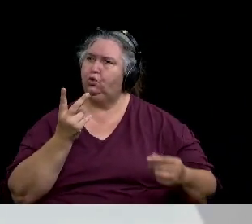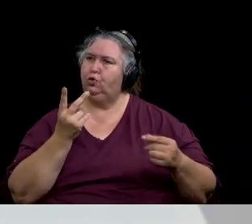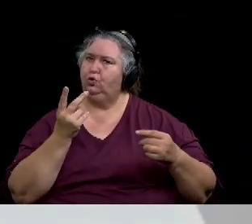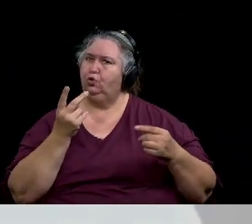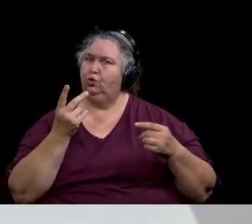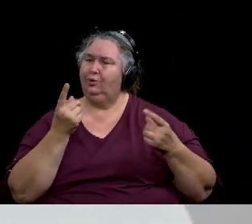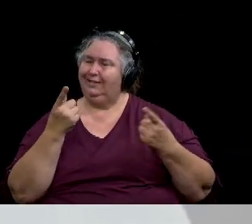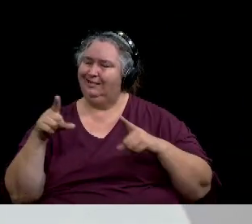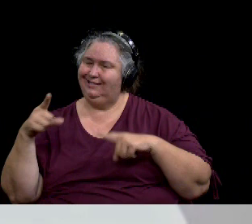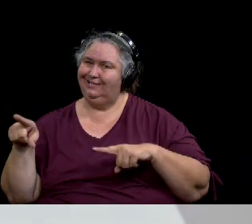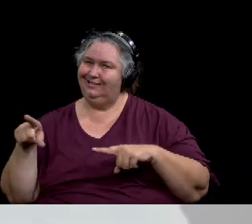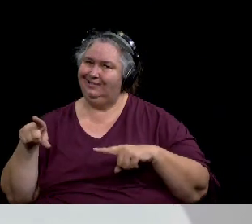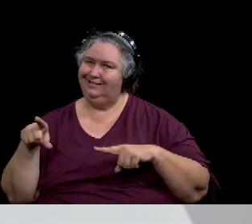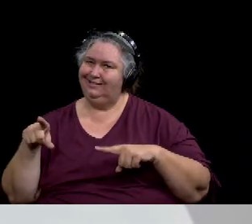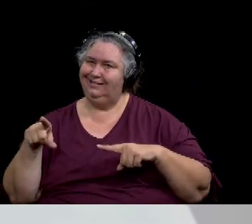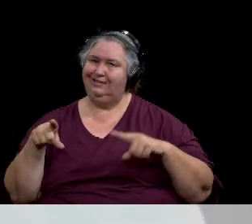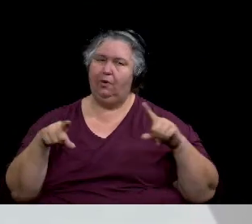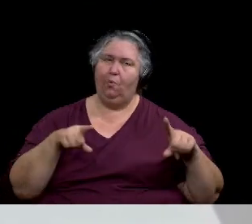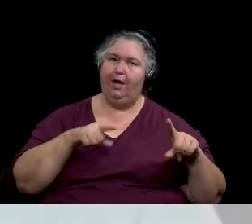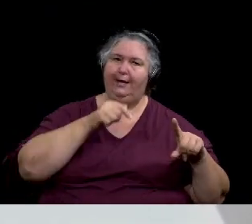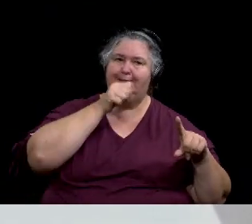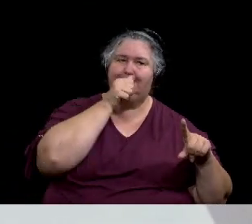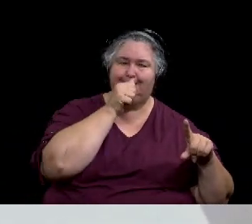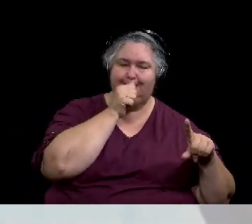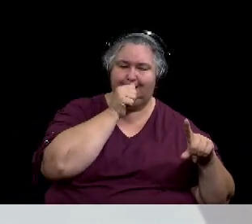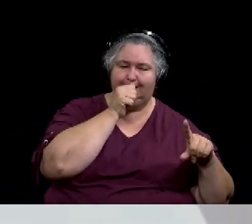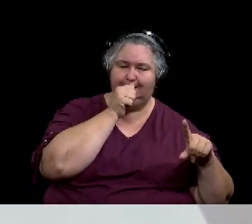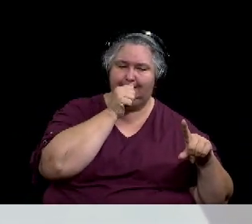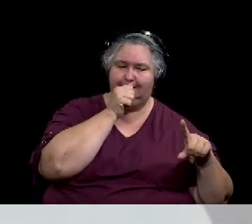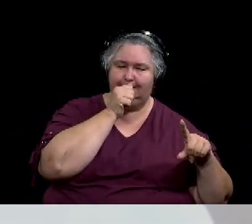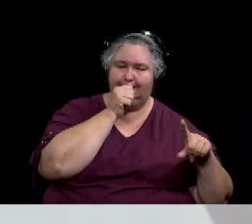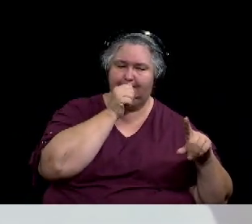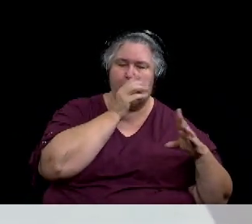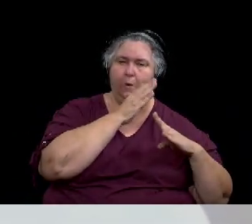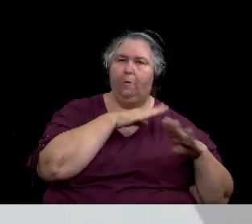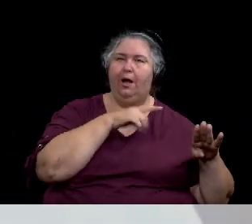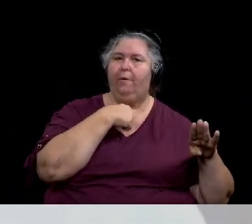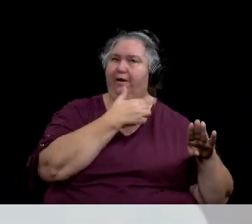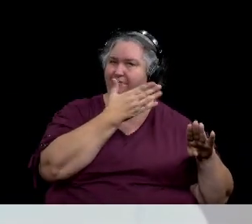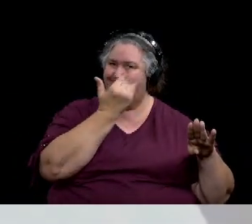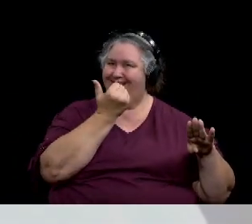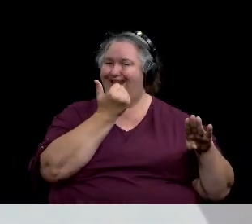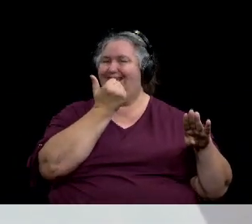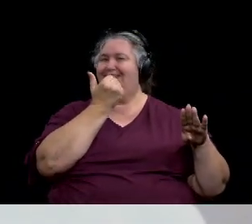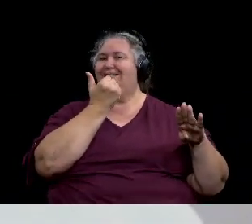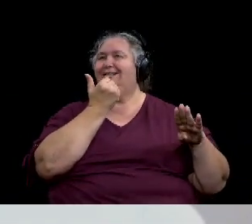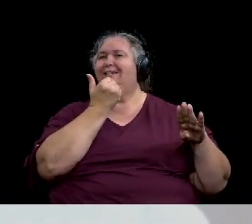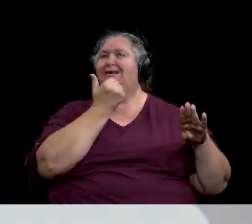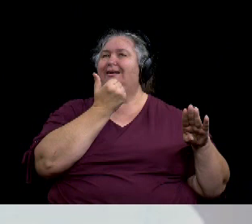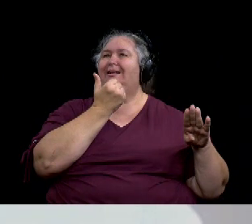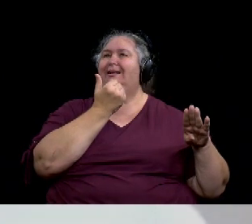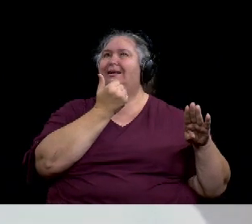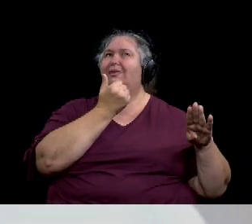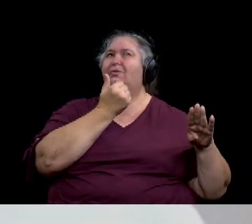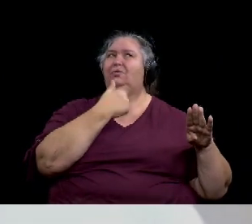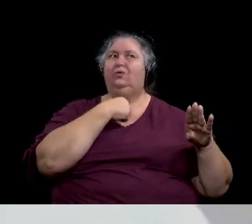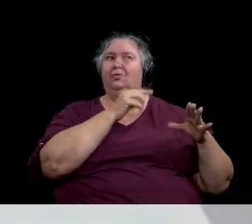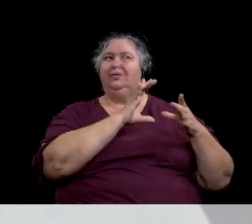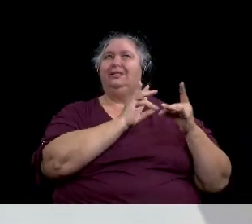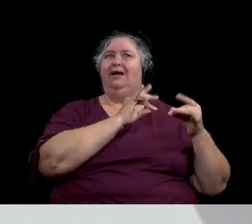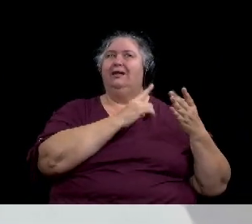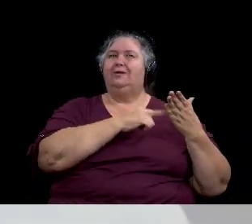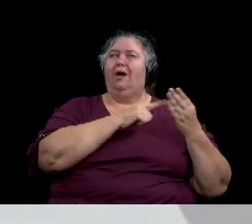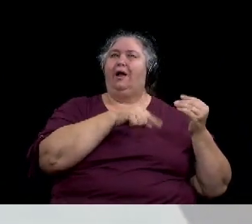side. One is a secret one, a silent one that we forget to wave a flag about and